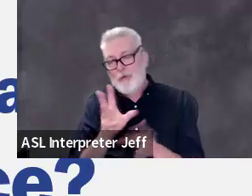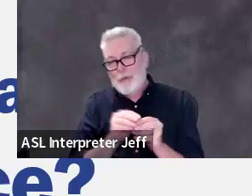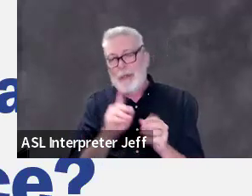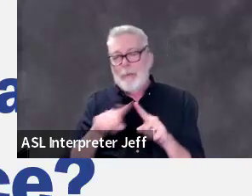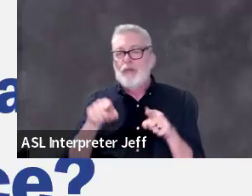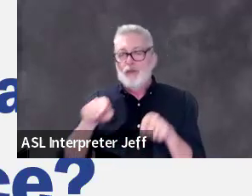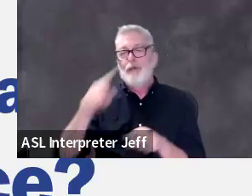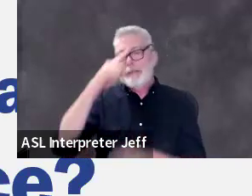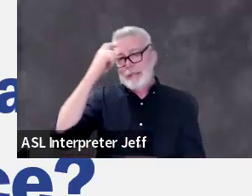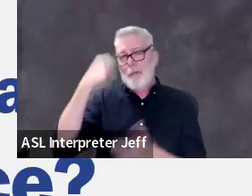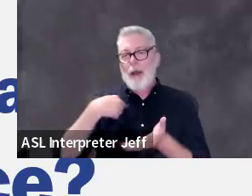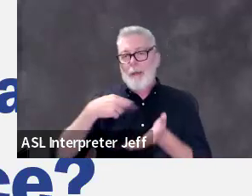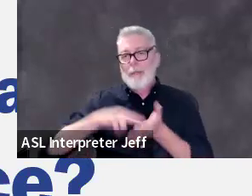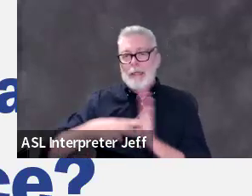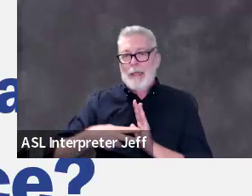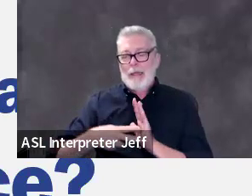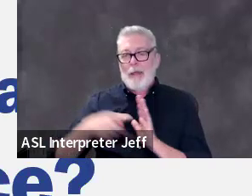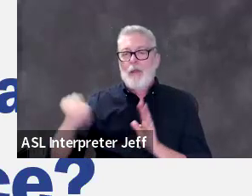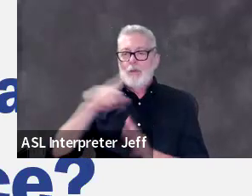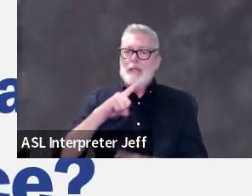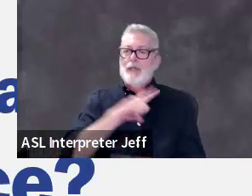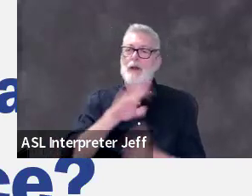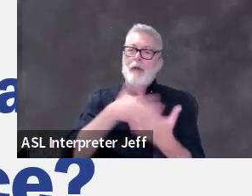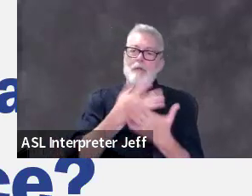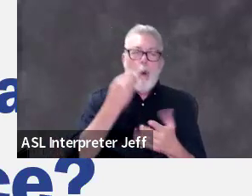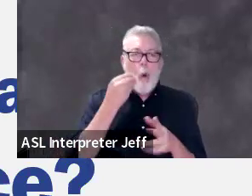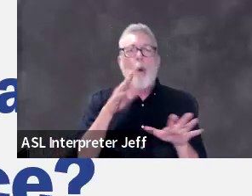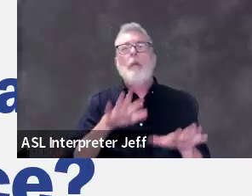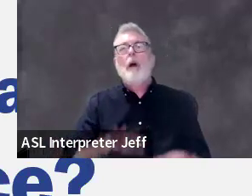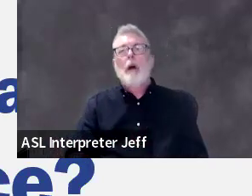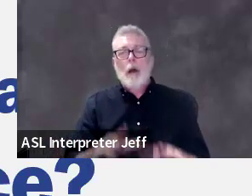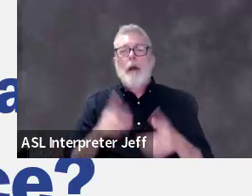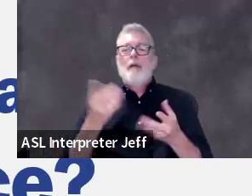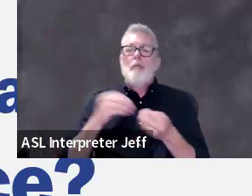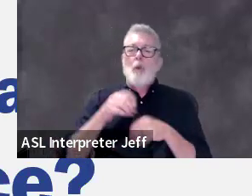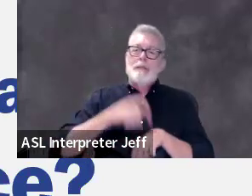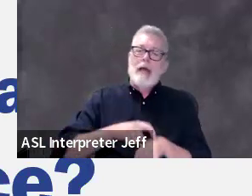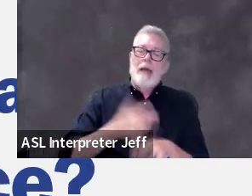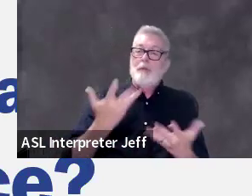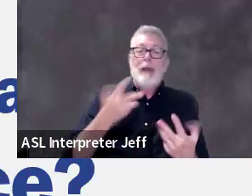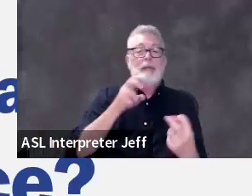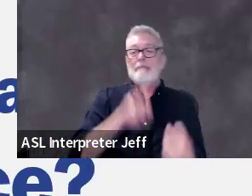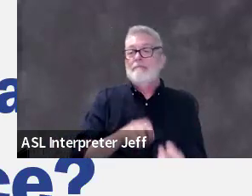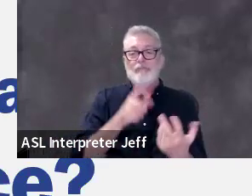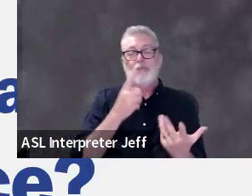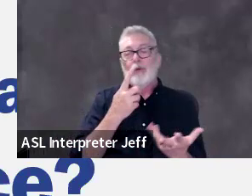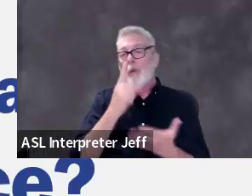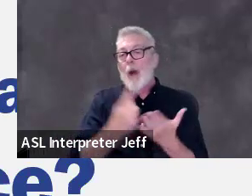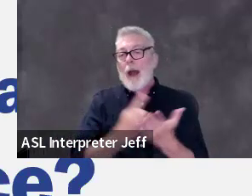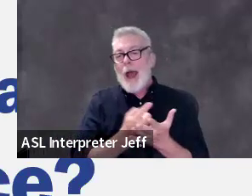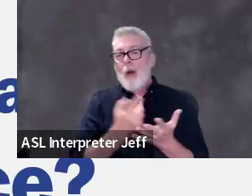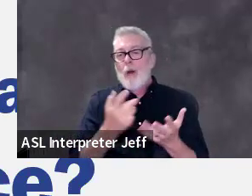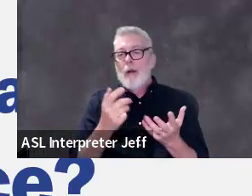summer. That is when legislators are back home. They have more time. You might be able to meet them for an hour for a coffee,